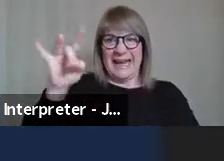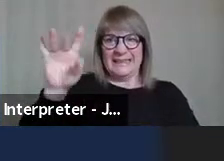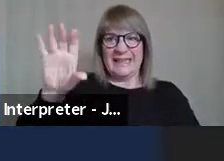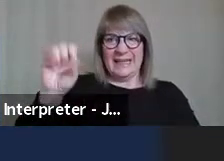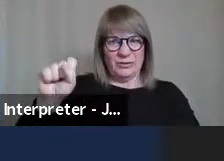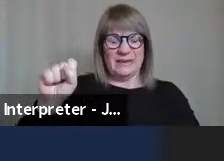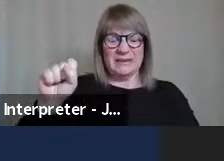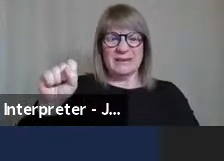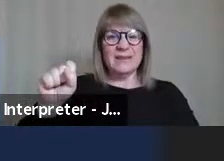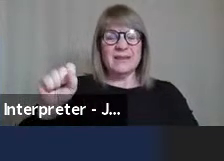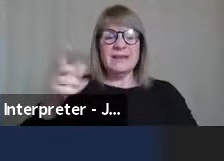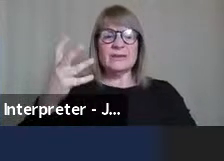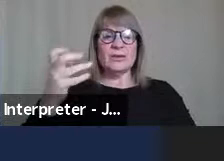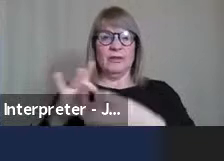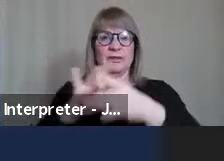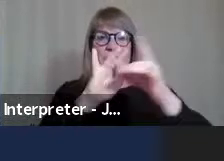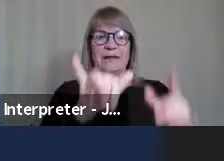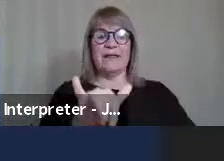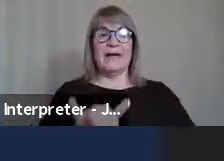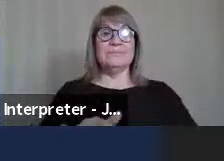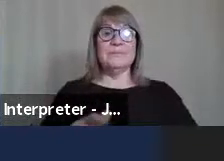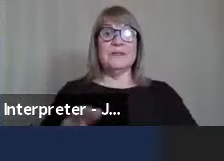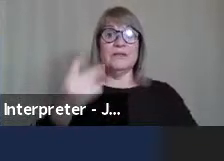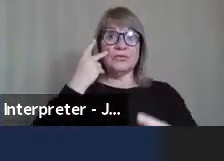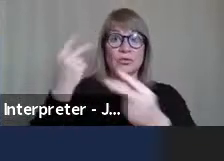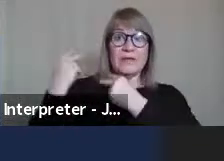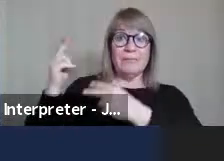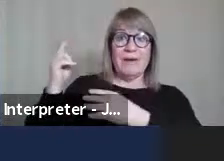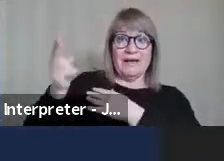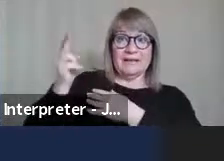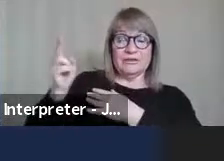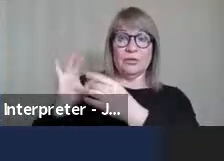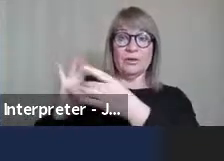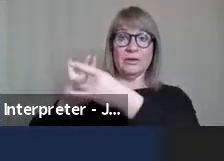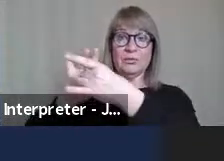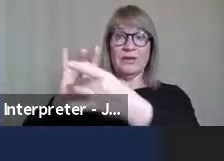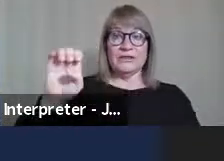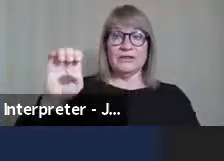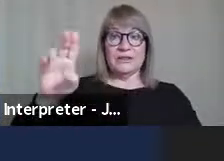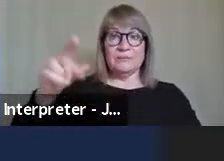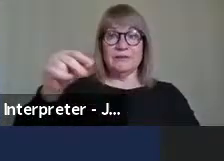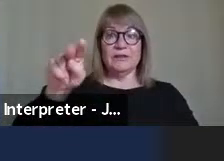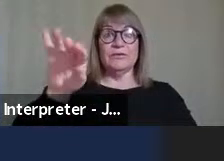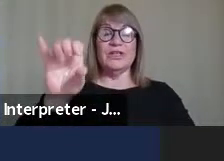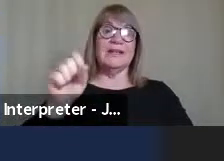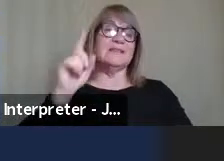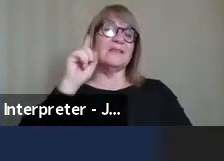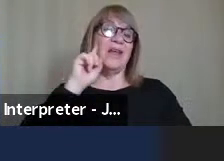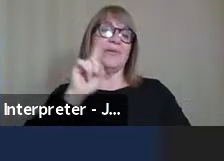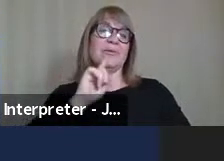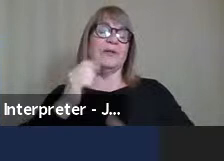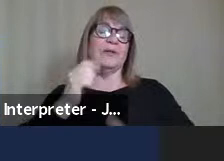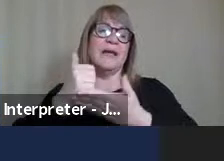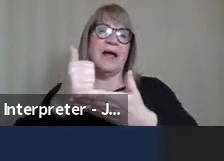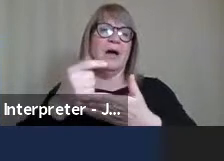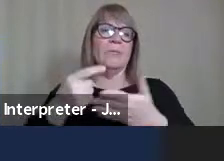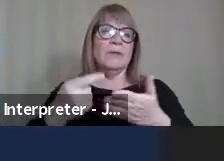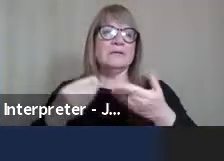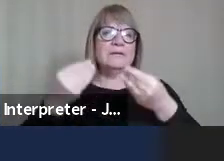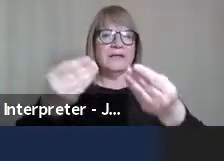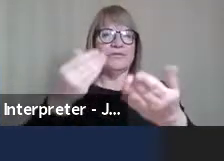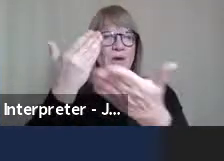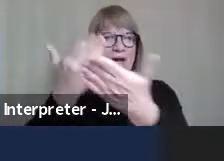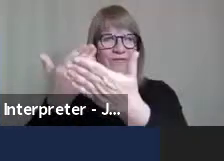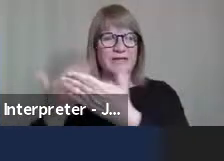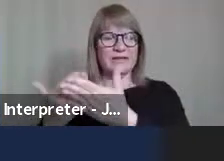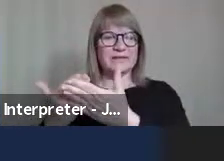about the historical relationship to eugenics we thought that it would be helpful to provide a little bit of evidence and i know that many